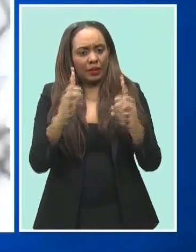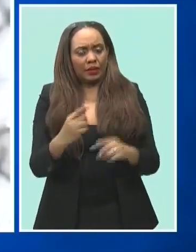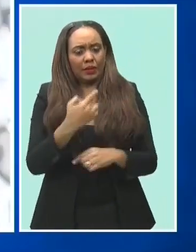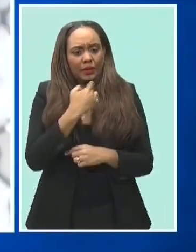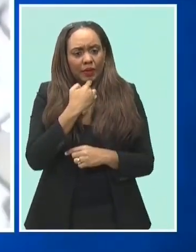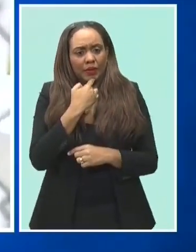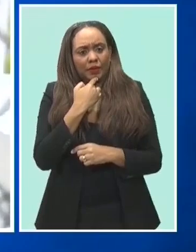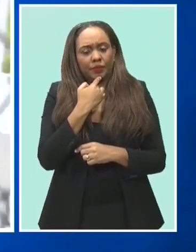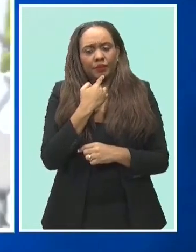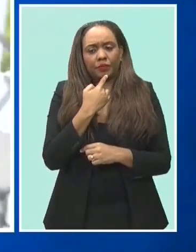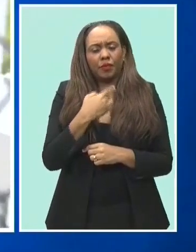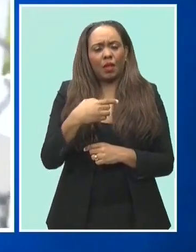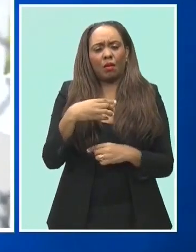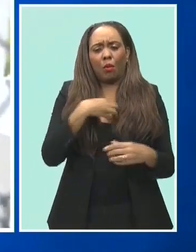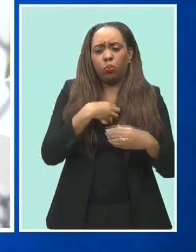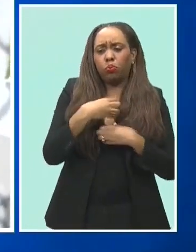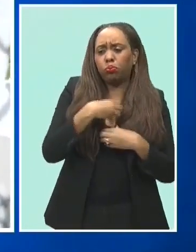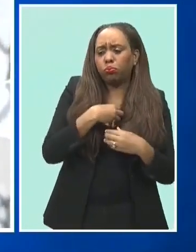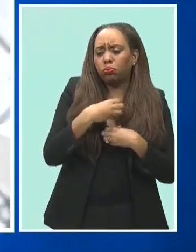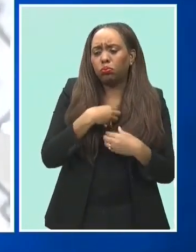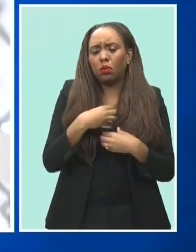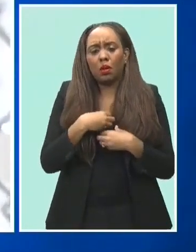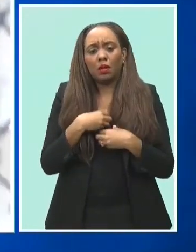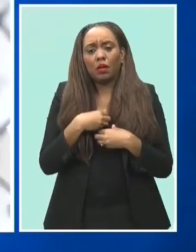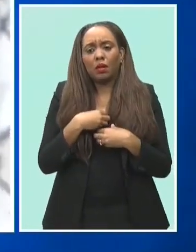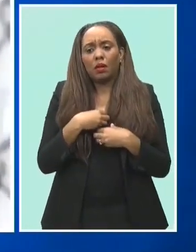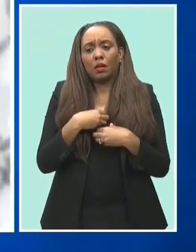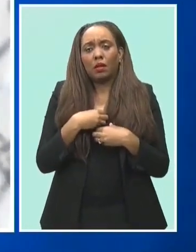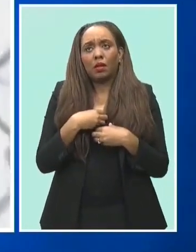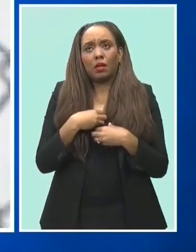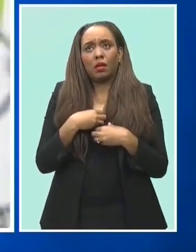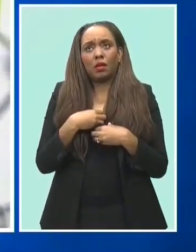said that the grievances expressed by the teachers are not grave